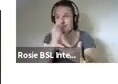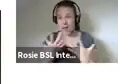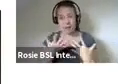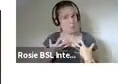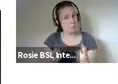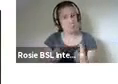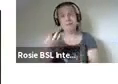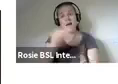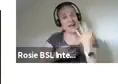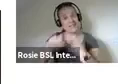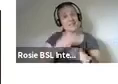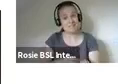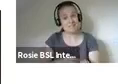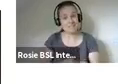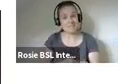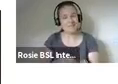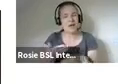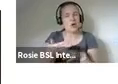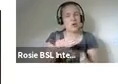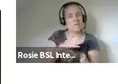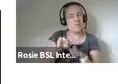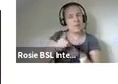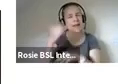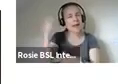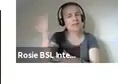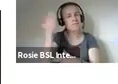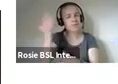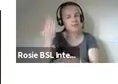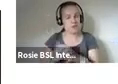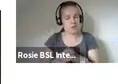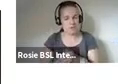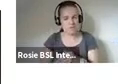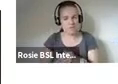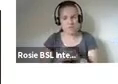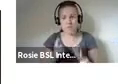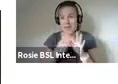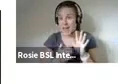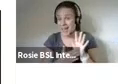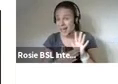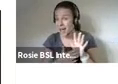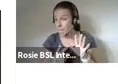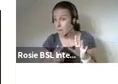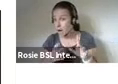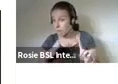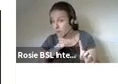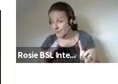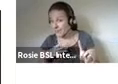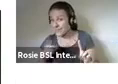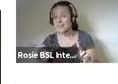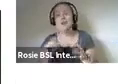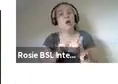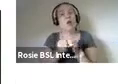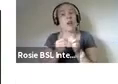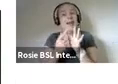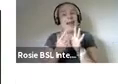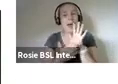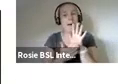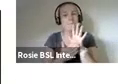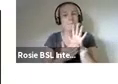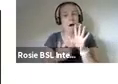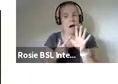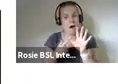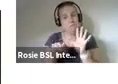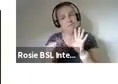Now, before we go on to our next presentation, if Emma is ready, my colleague Emma McKinney is going to